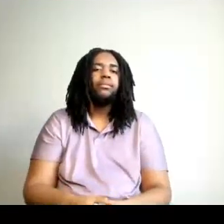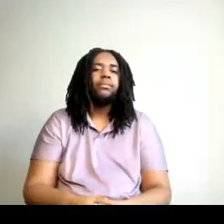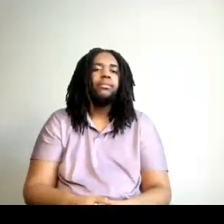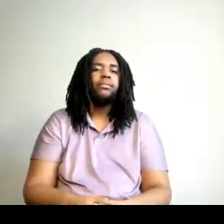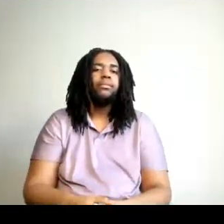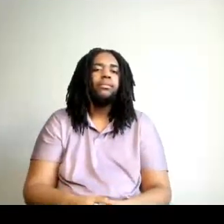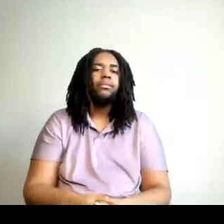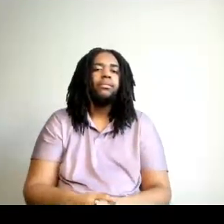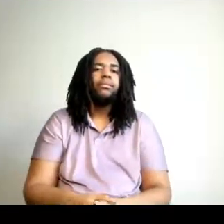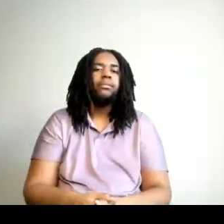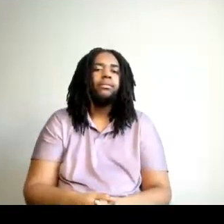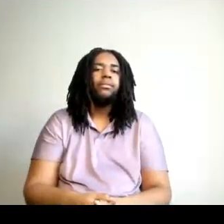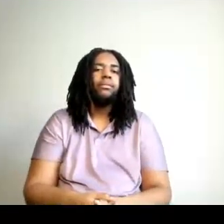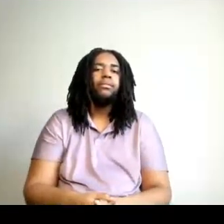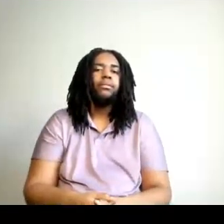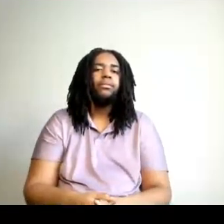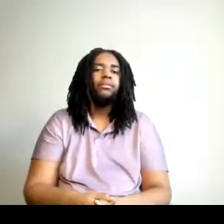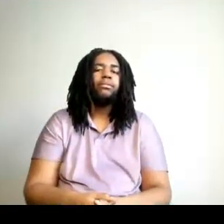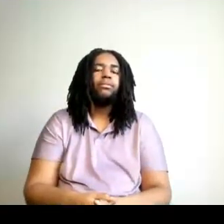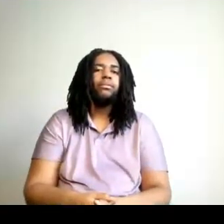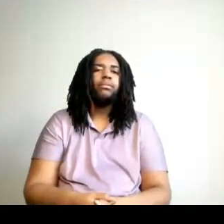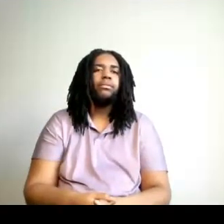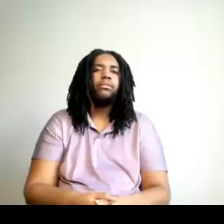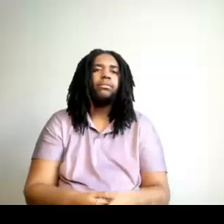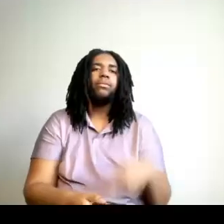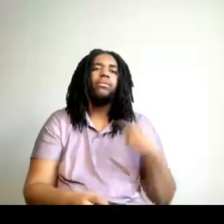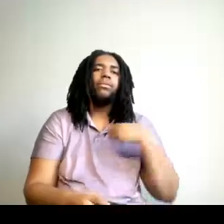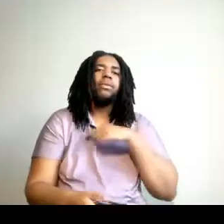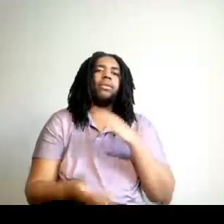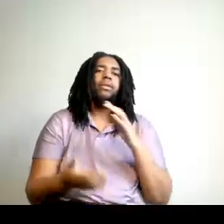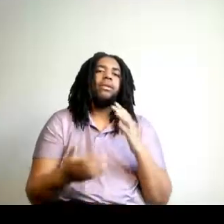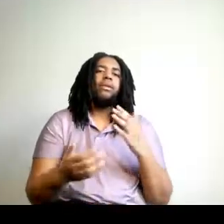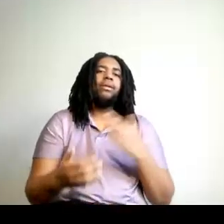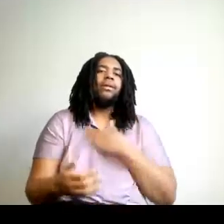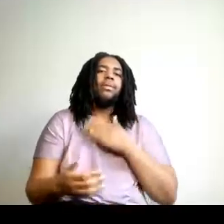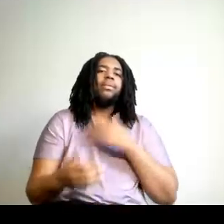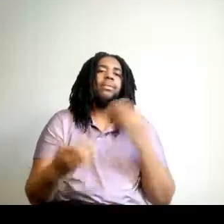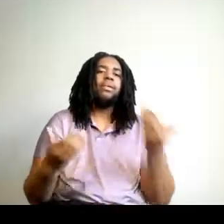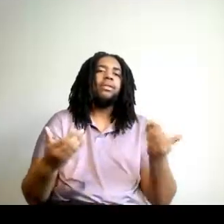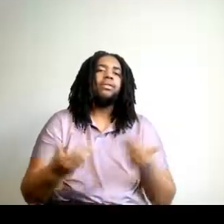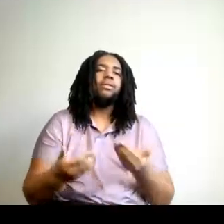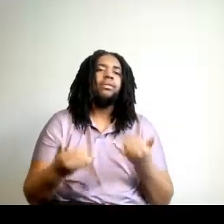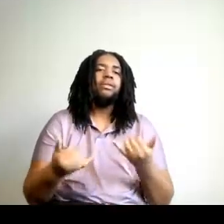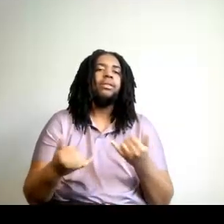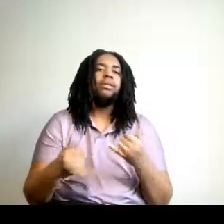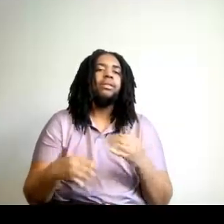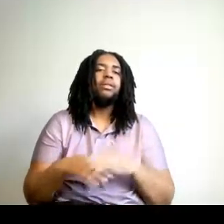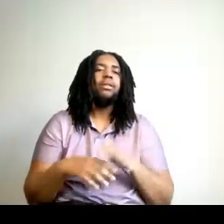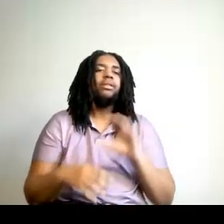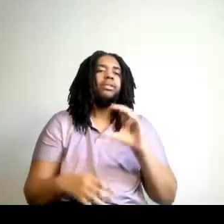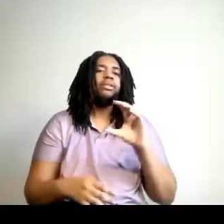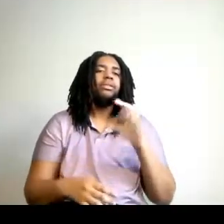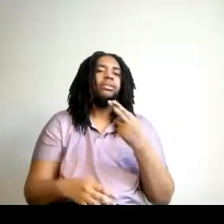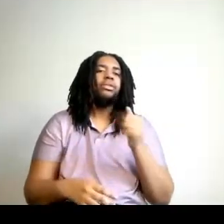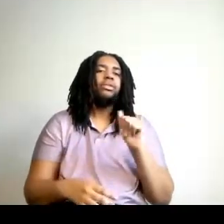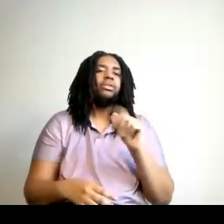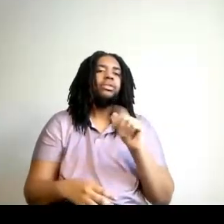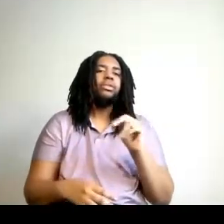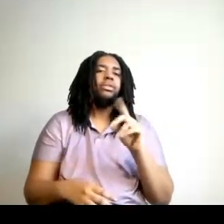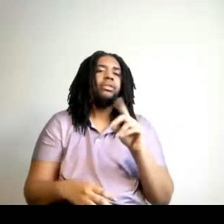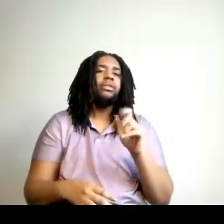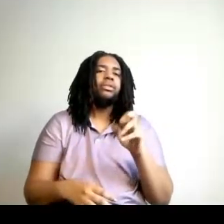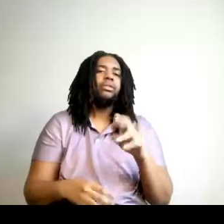and Stu. So we are all glad to be here with you tonight, and I'm going to turn things over to Chandler to take us to the next pieces.